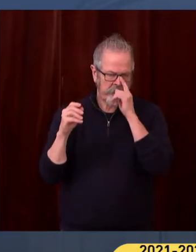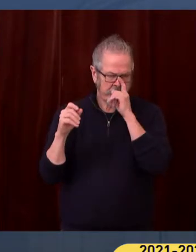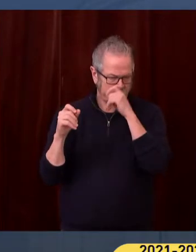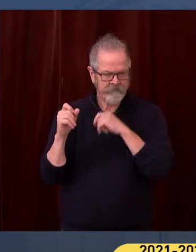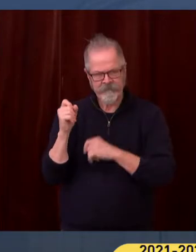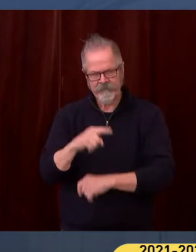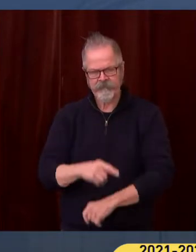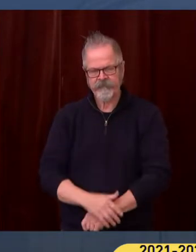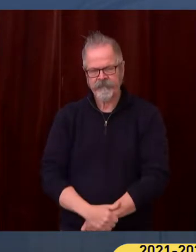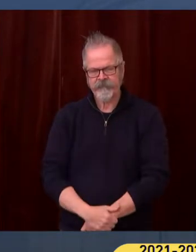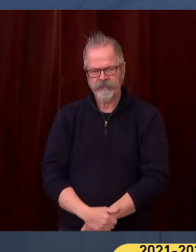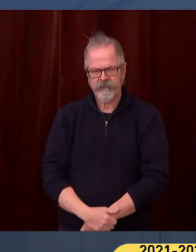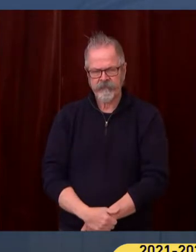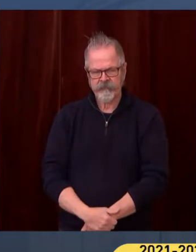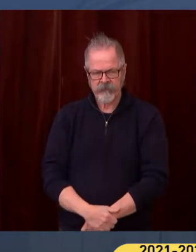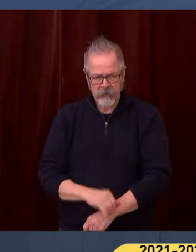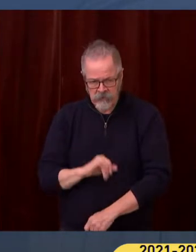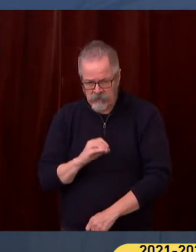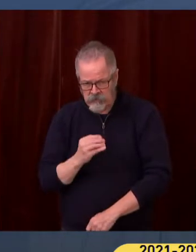John, are you there?